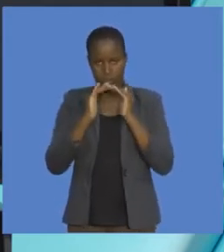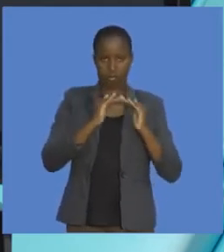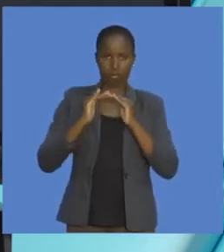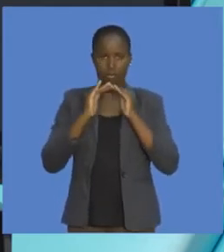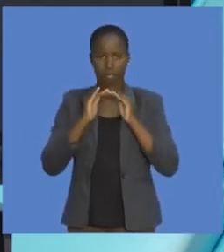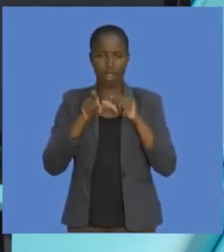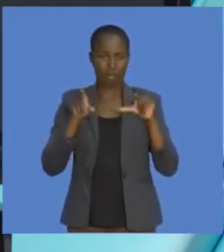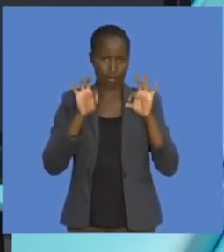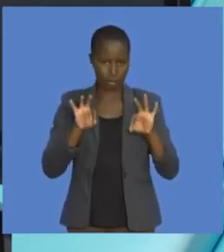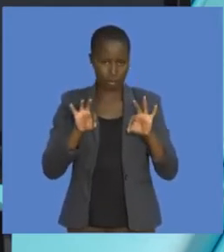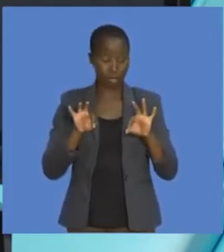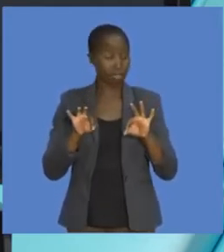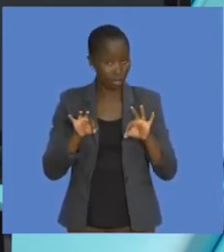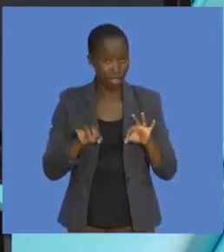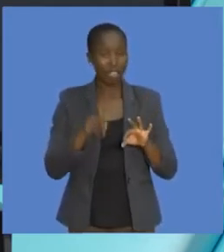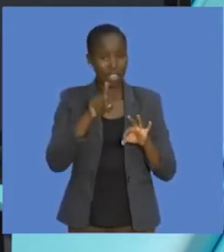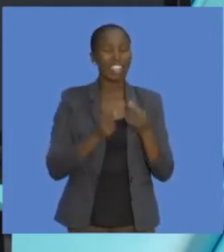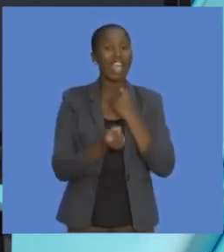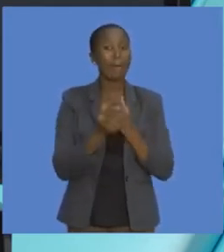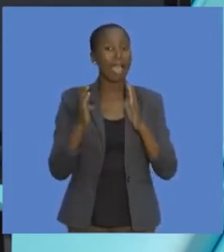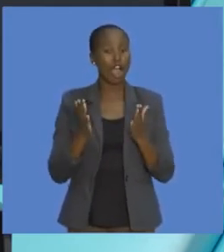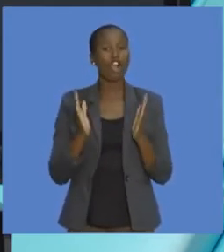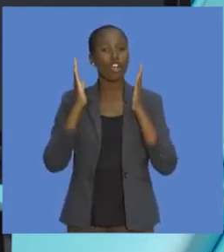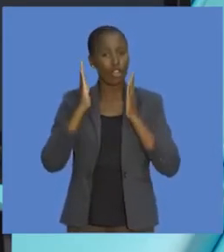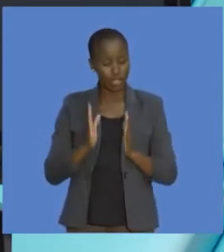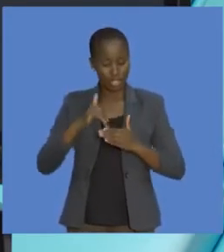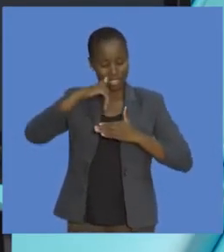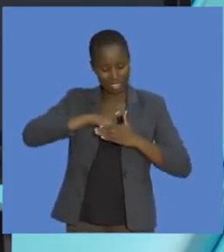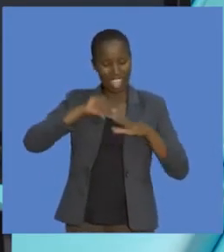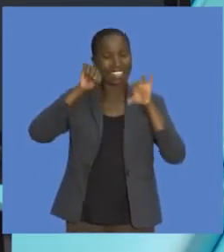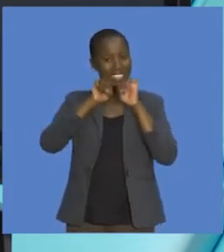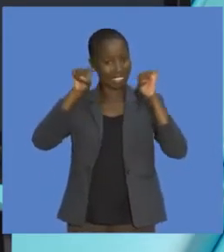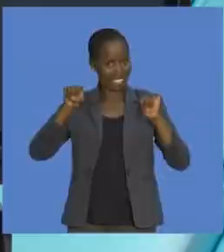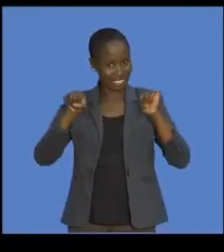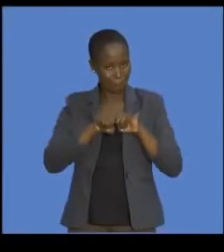done, it's done through the system, through an involuntary response.